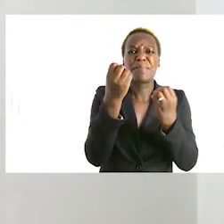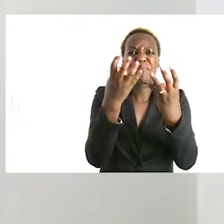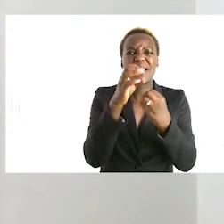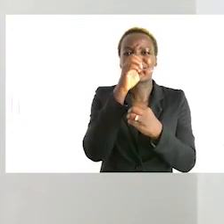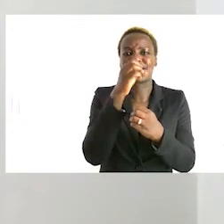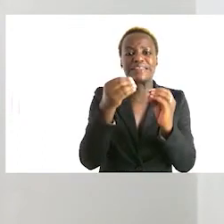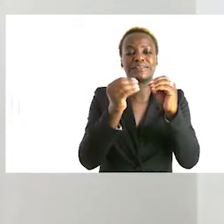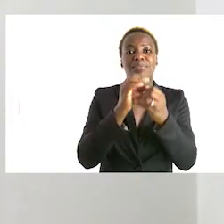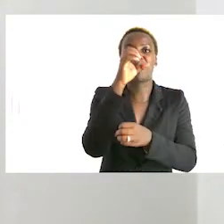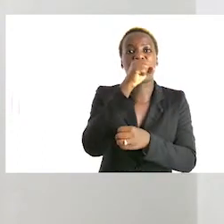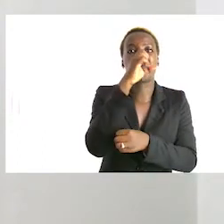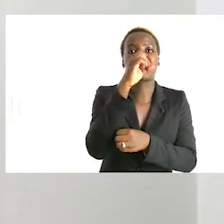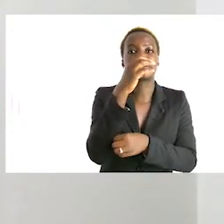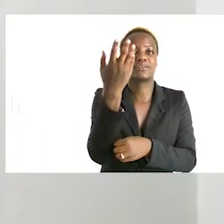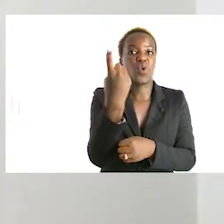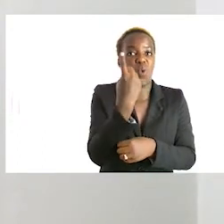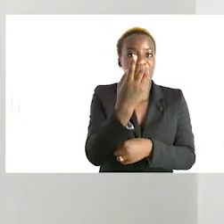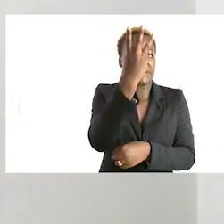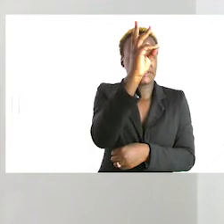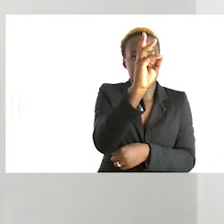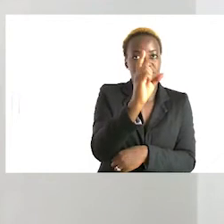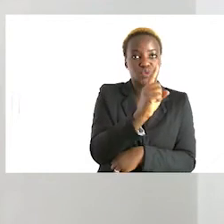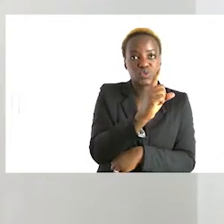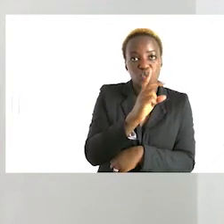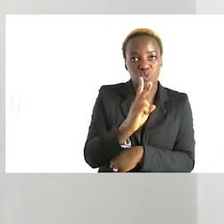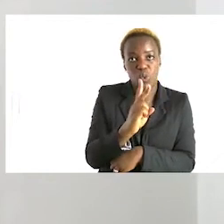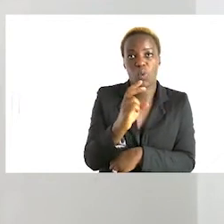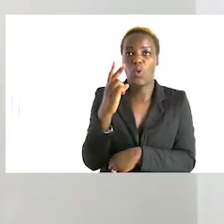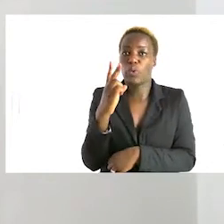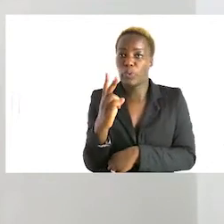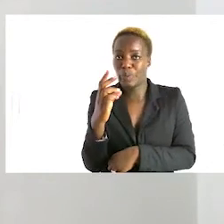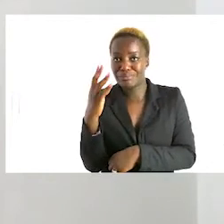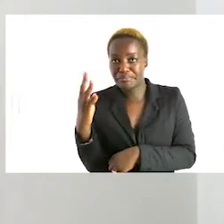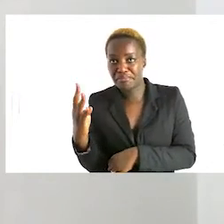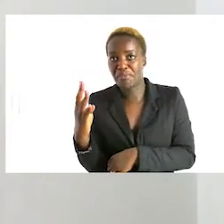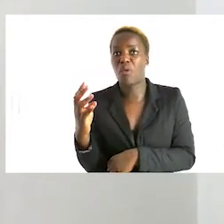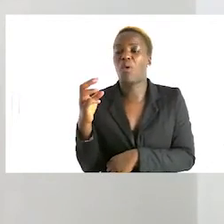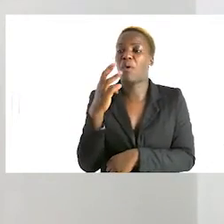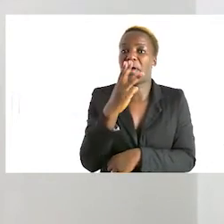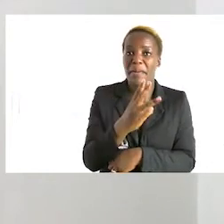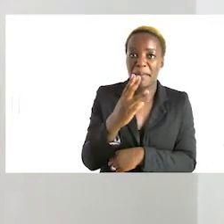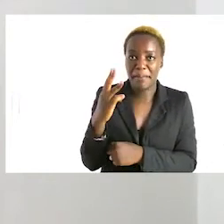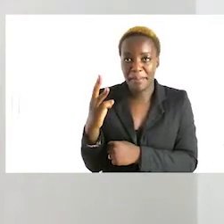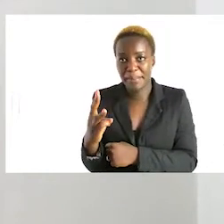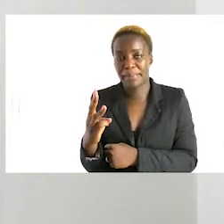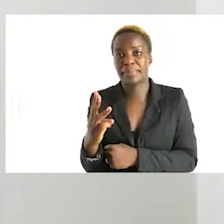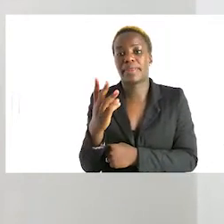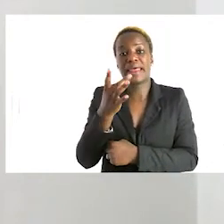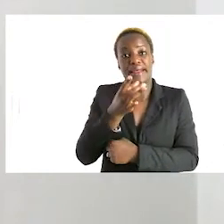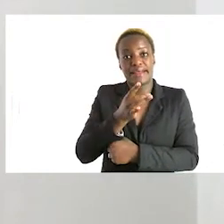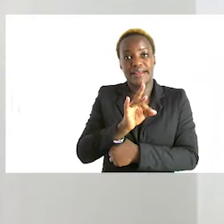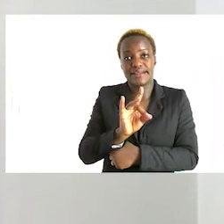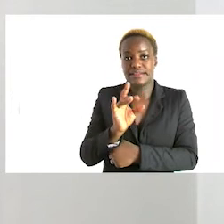6, we have a 12, we have a 24, we have a 33, and we have